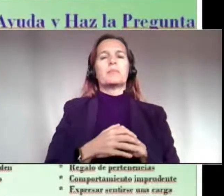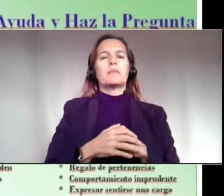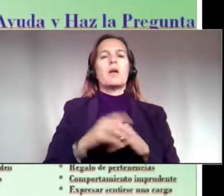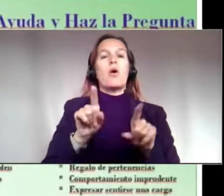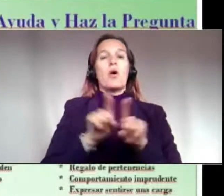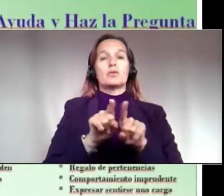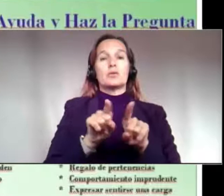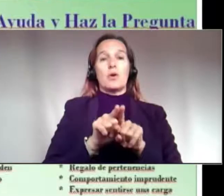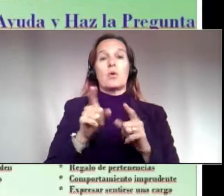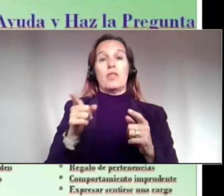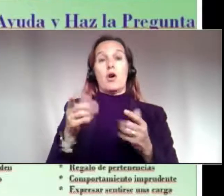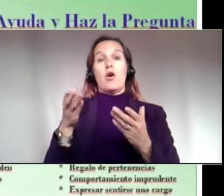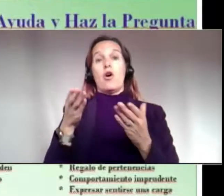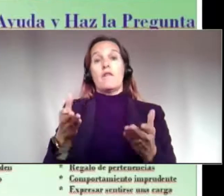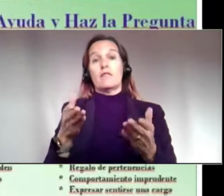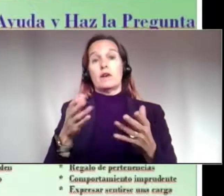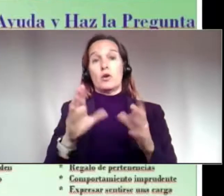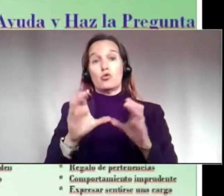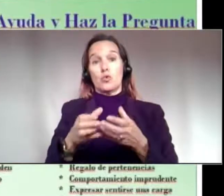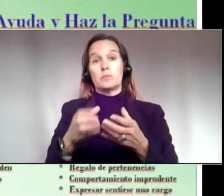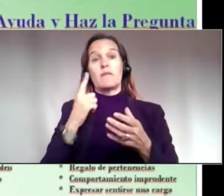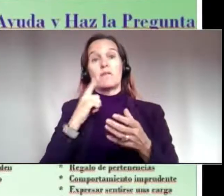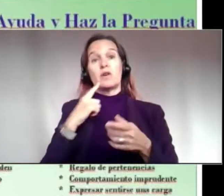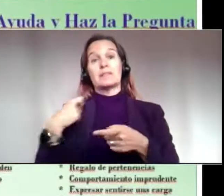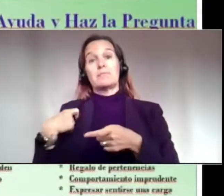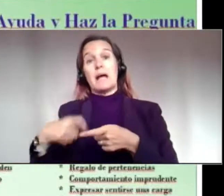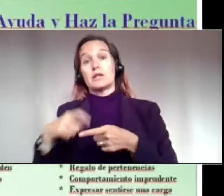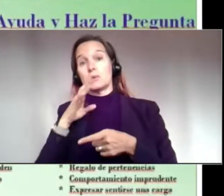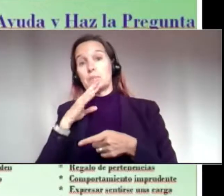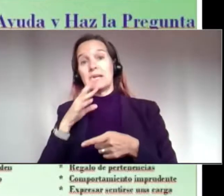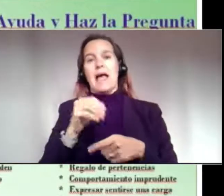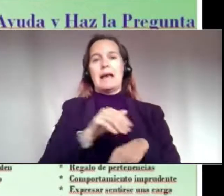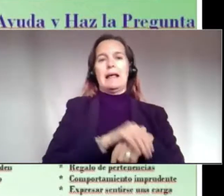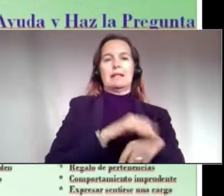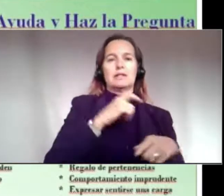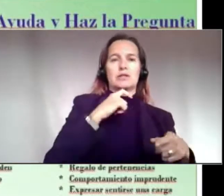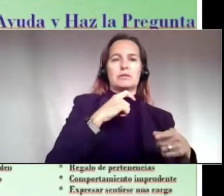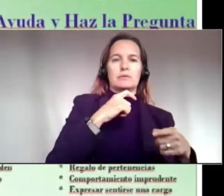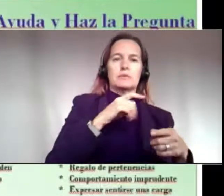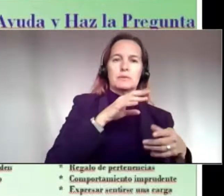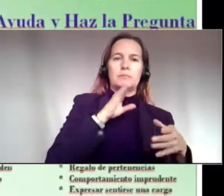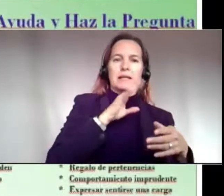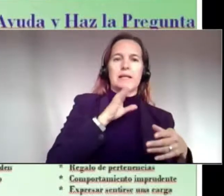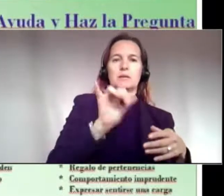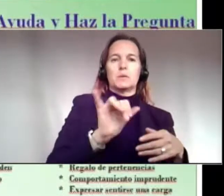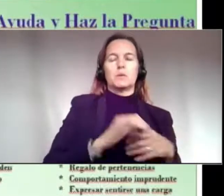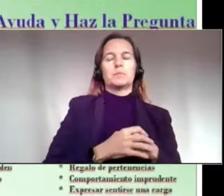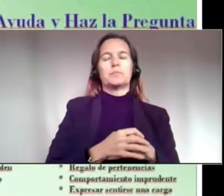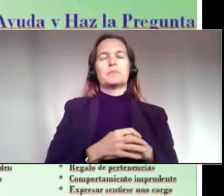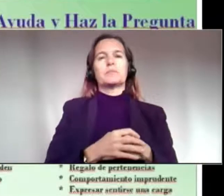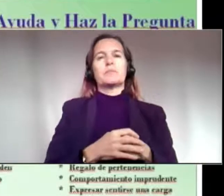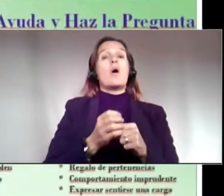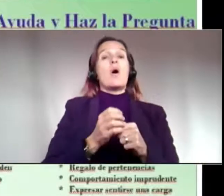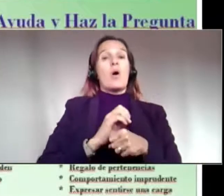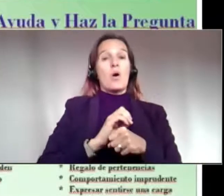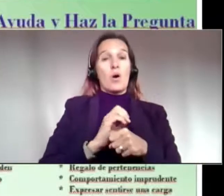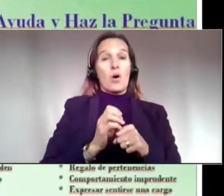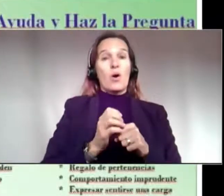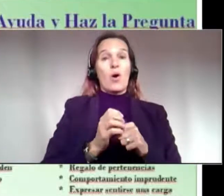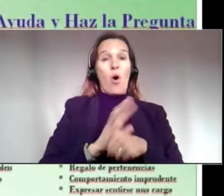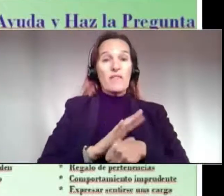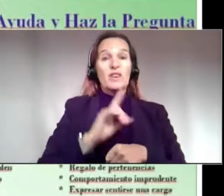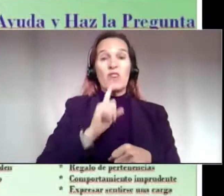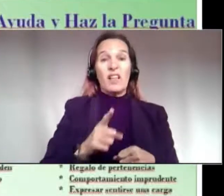in both English and Spanish. We are looking to expand the Warm Line and provide some additional groups in the future. Those